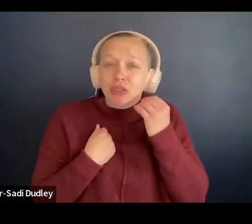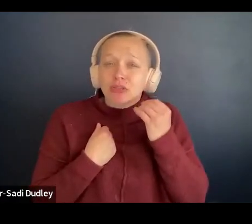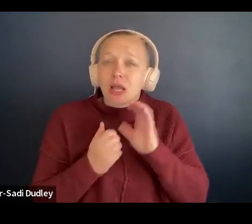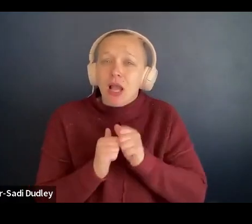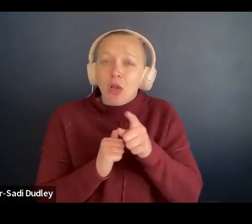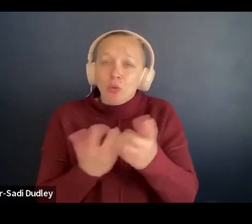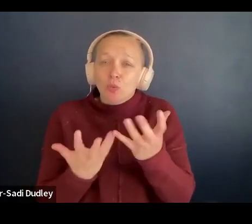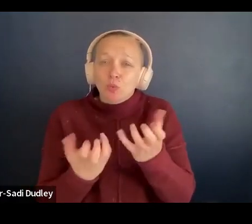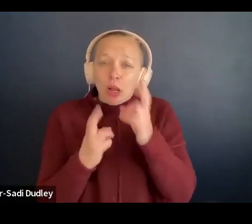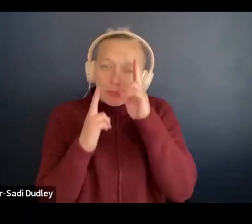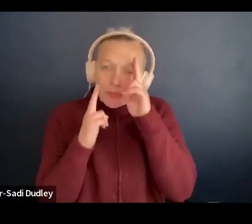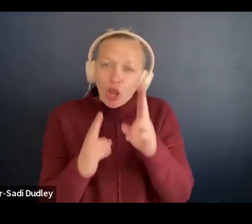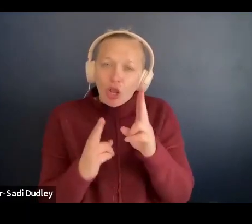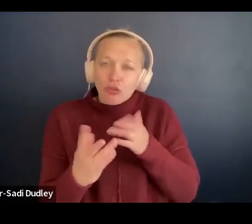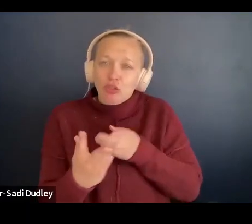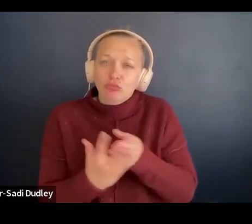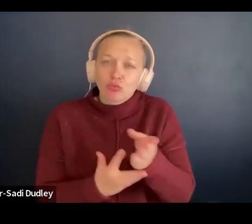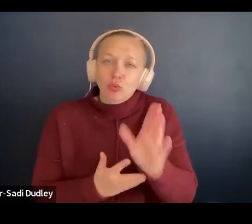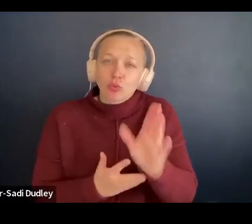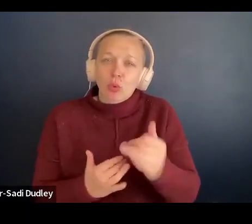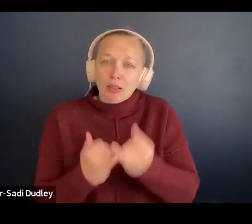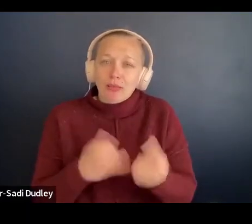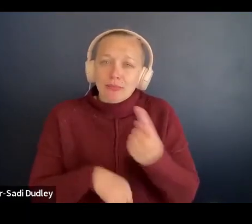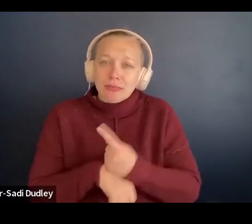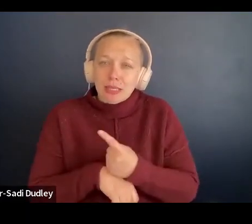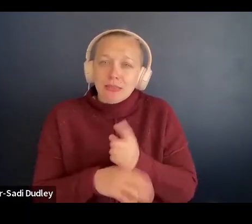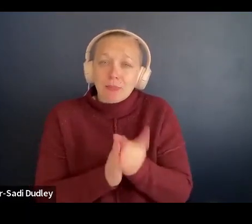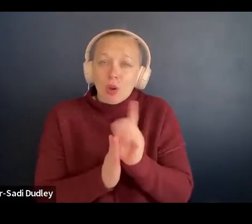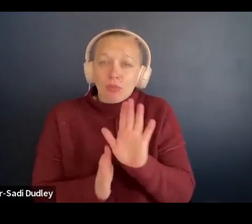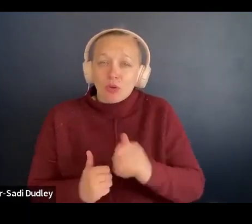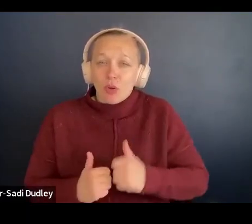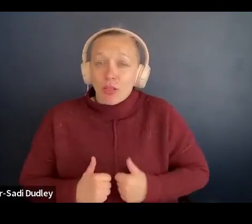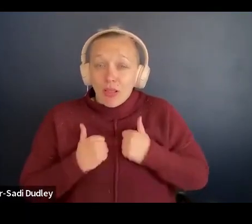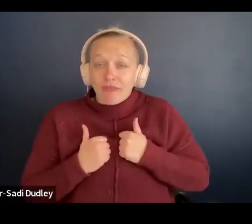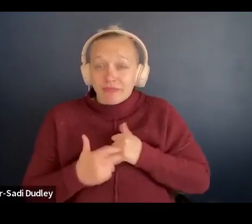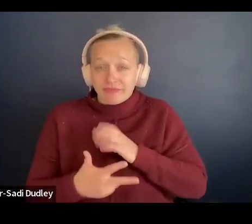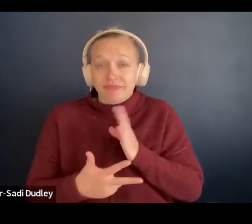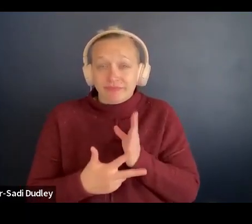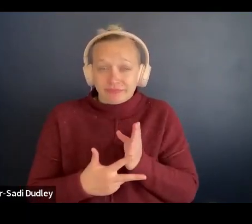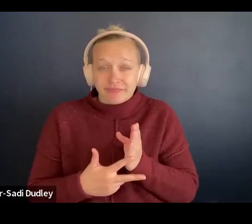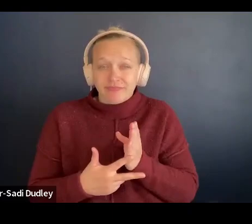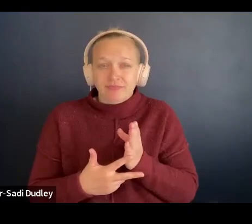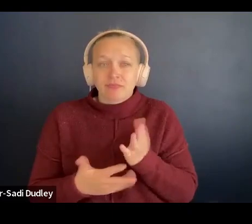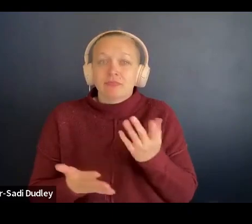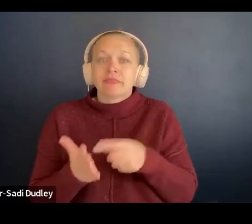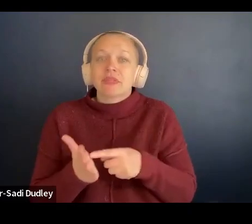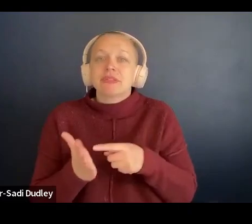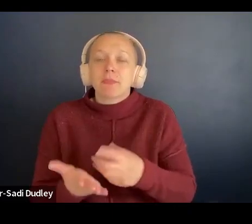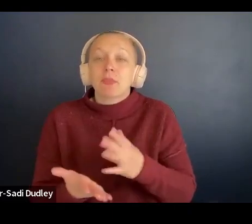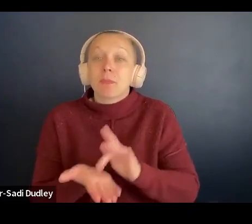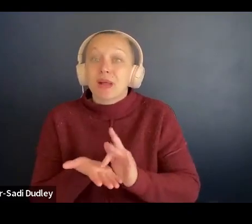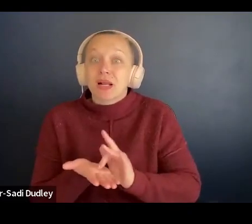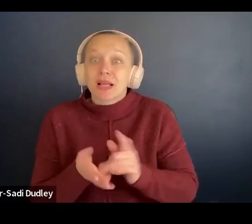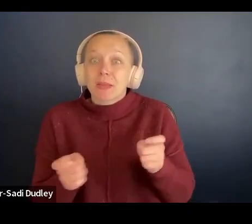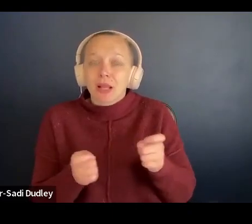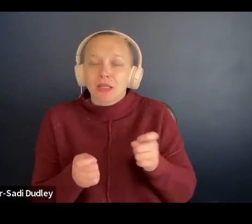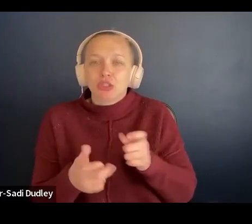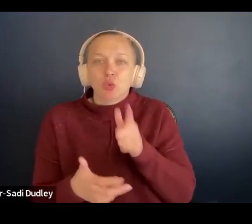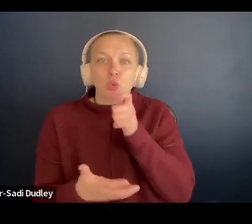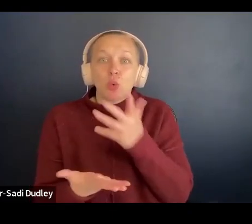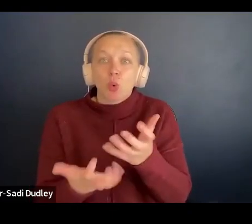last days and moments of their life. For example, how medications will be managed, who they would like at the